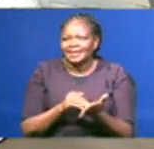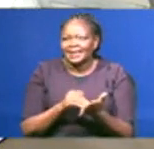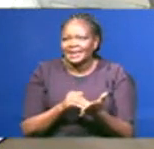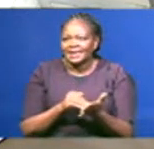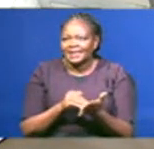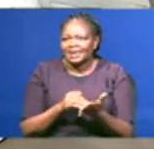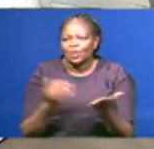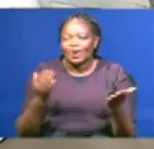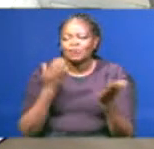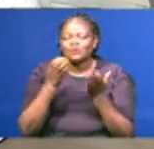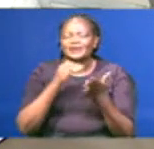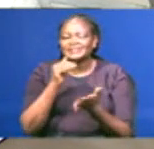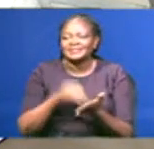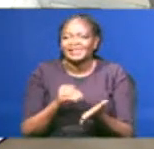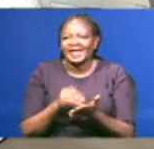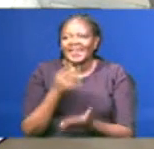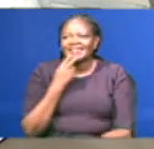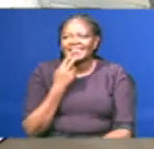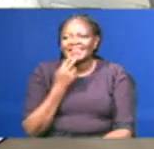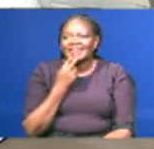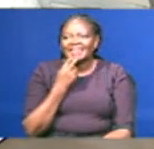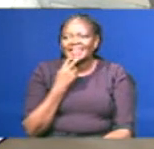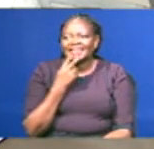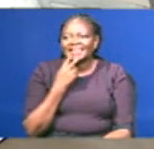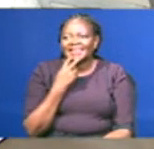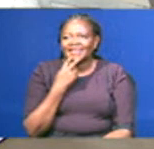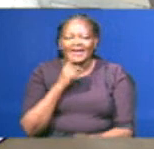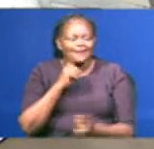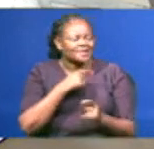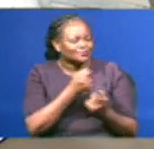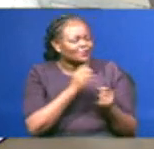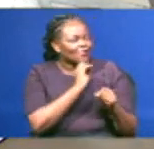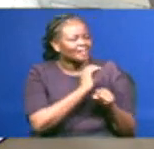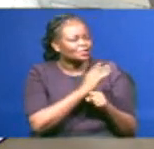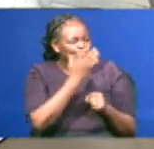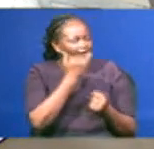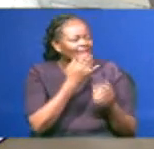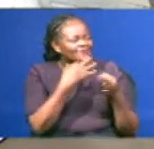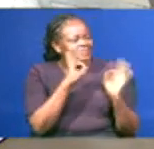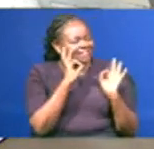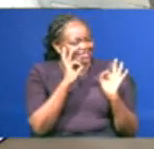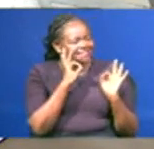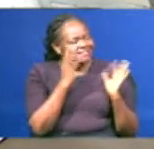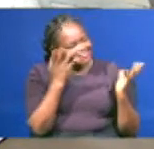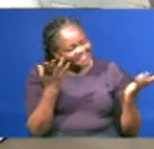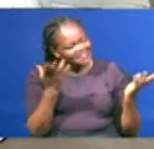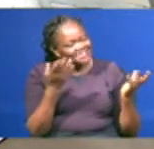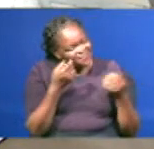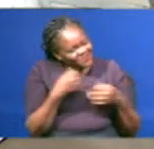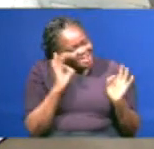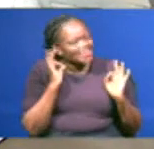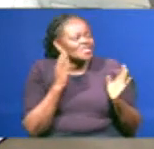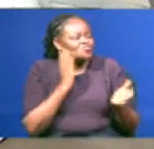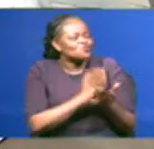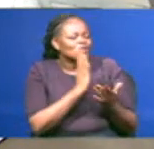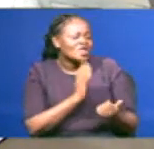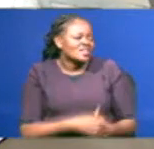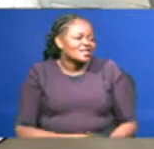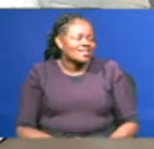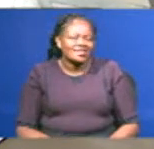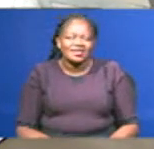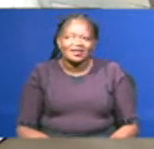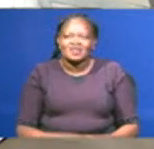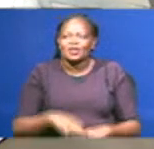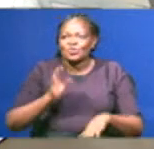Huduma Centers. We need to go for therapy there because it's free. Yeah, it's also free, by the way. You think it's a good